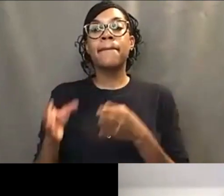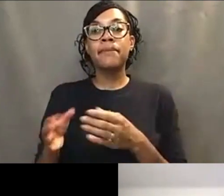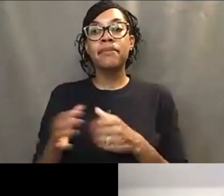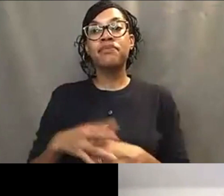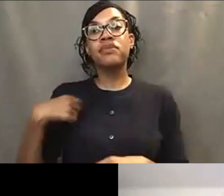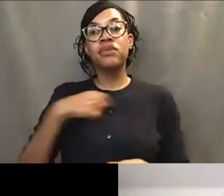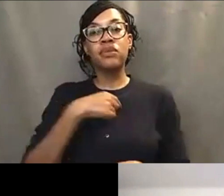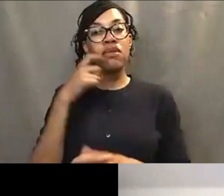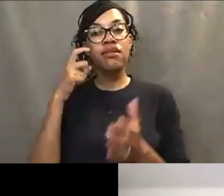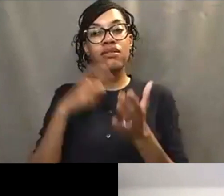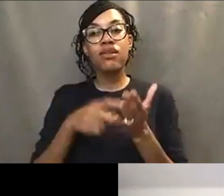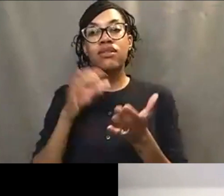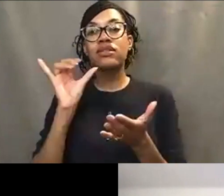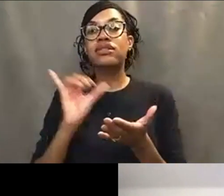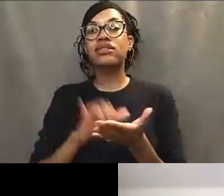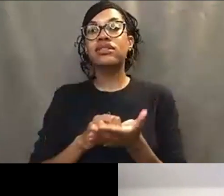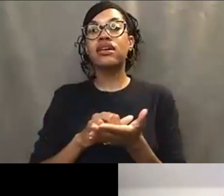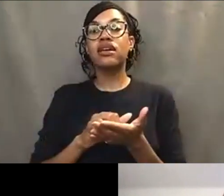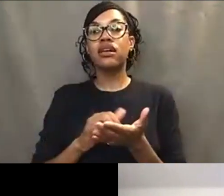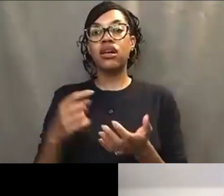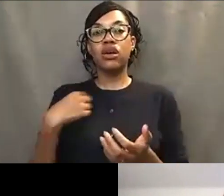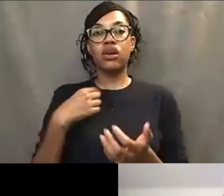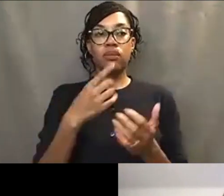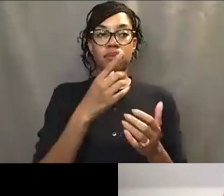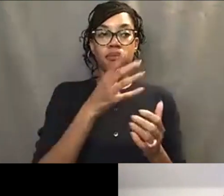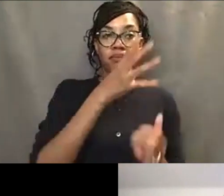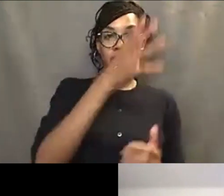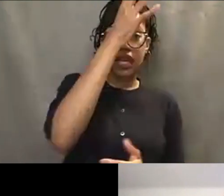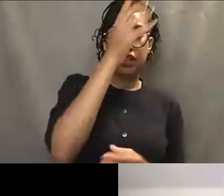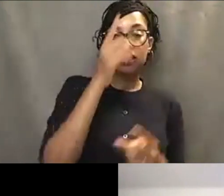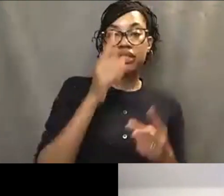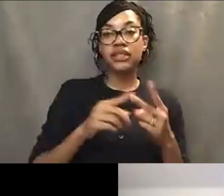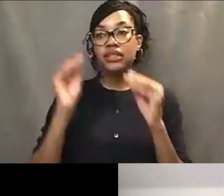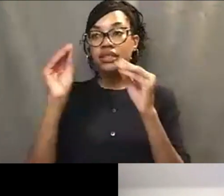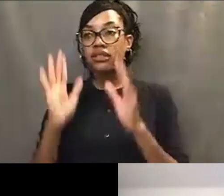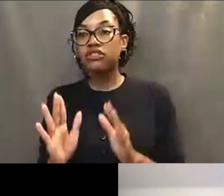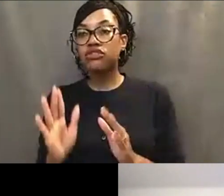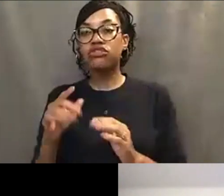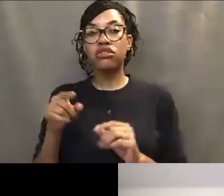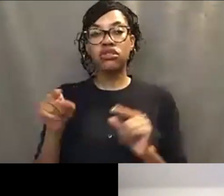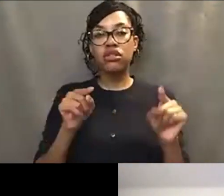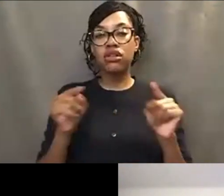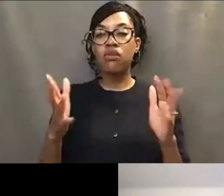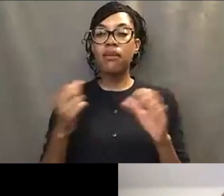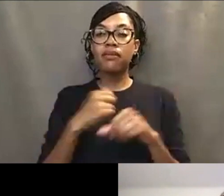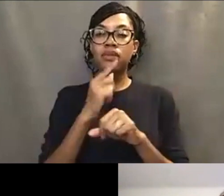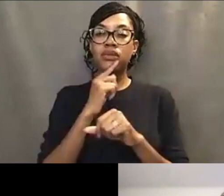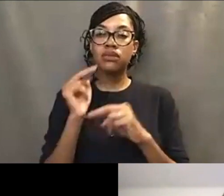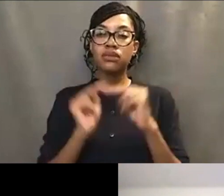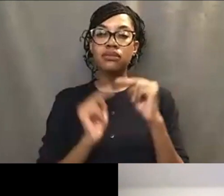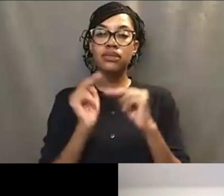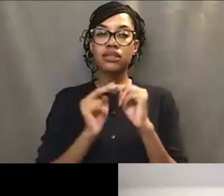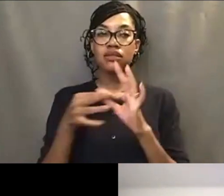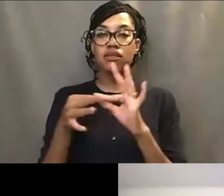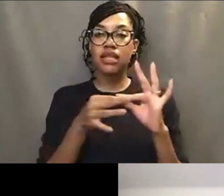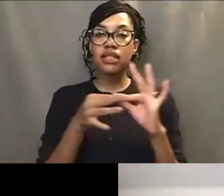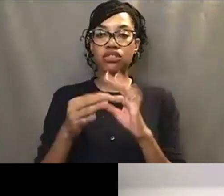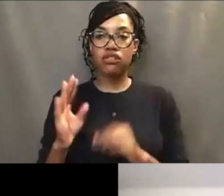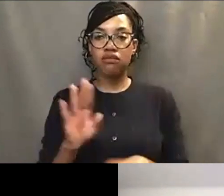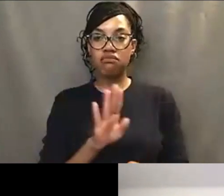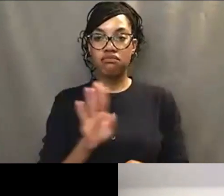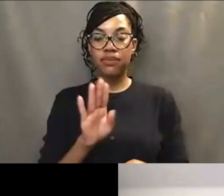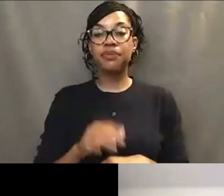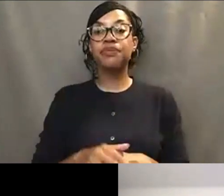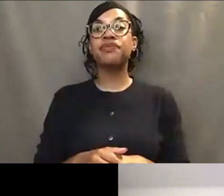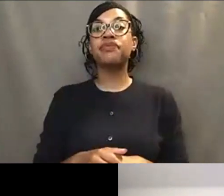their educator. And we wanted to be able to support our teachers in building those relationships. And the rest, as